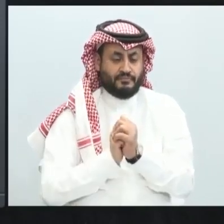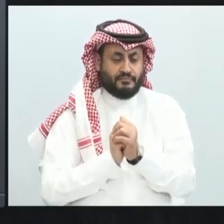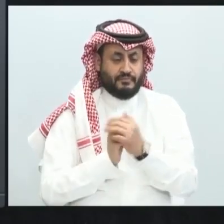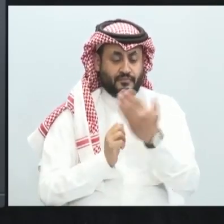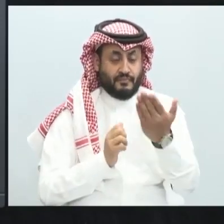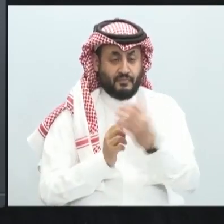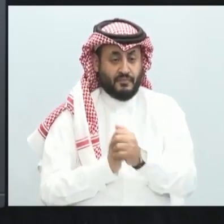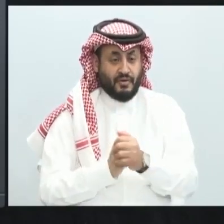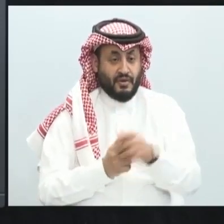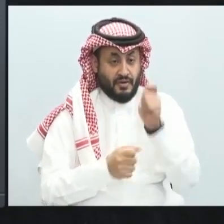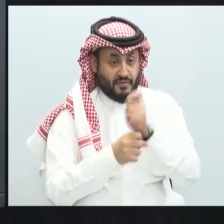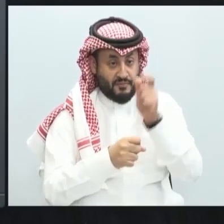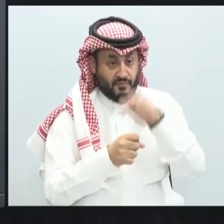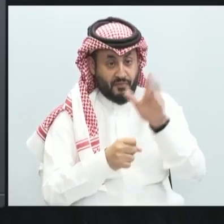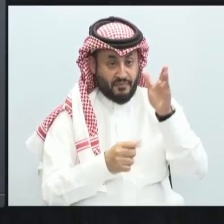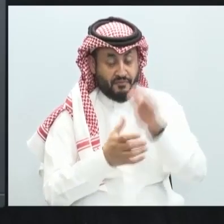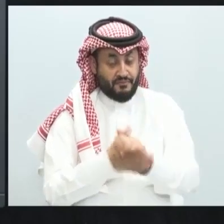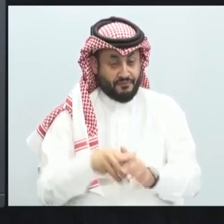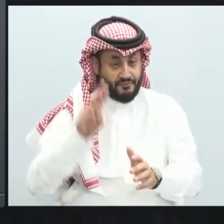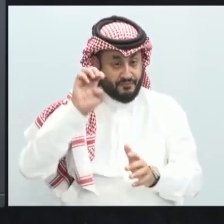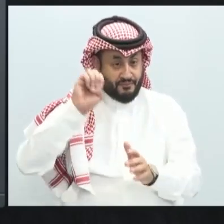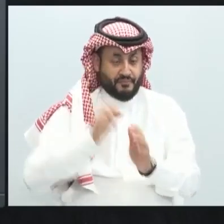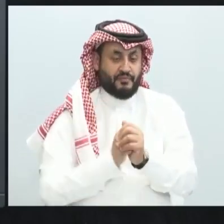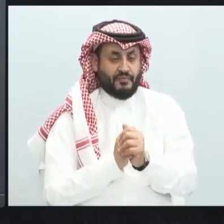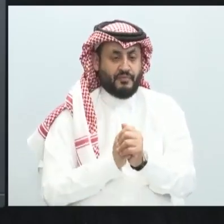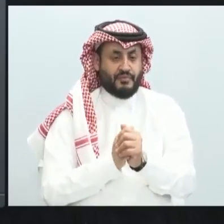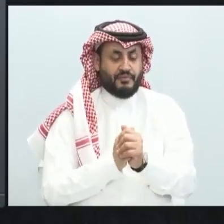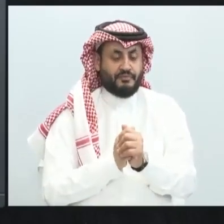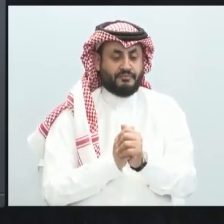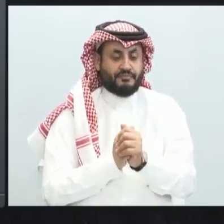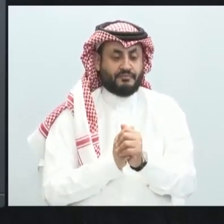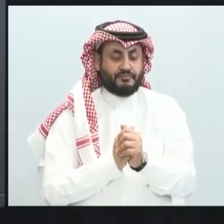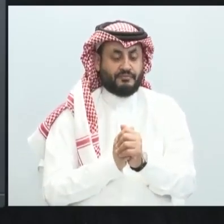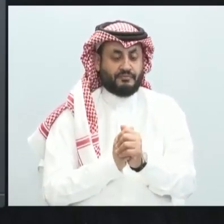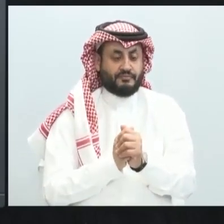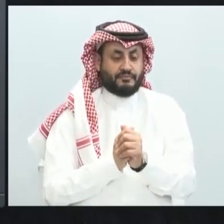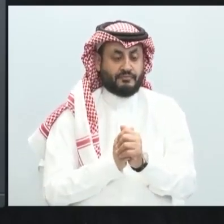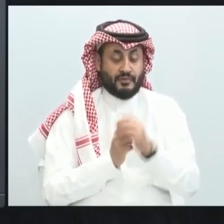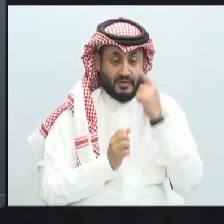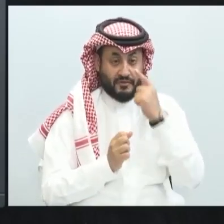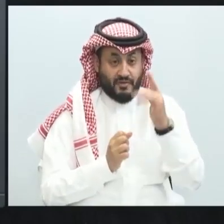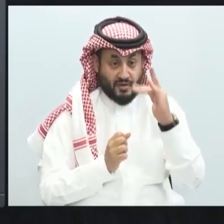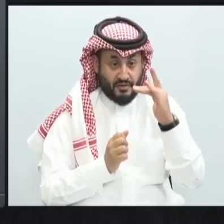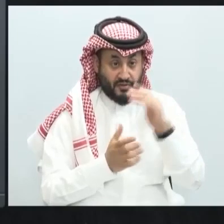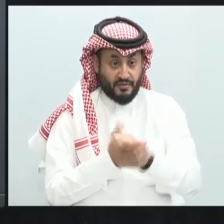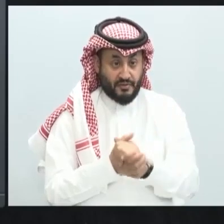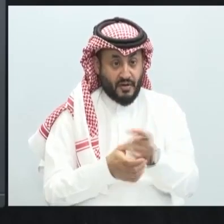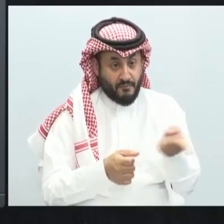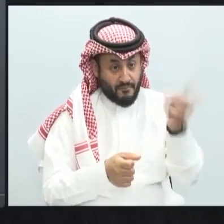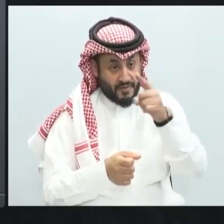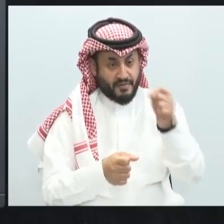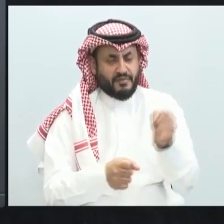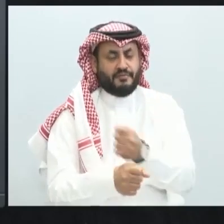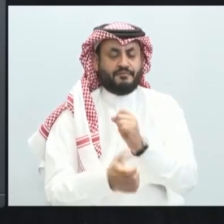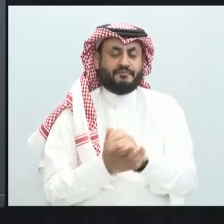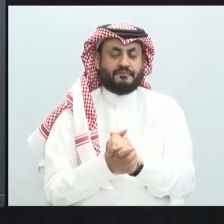subject pronouns we can use, and also we stick with the same idea that we use going to